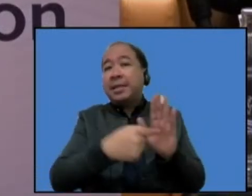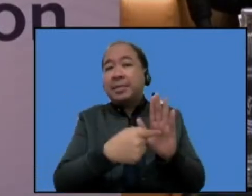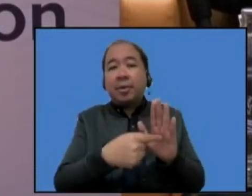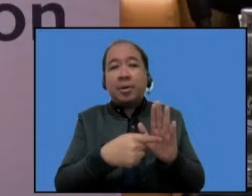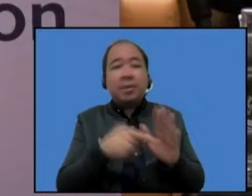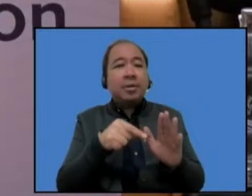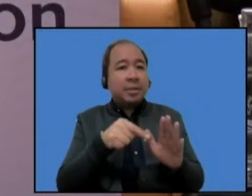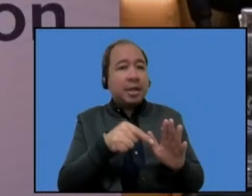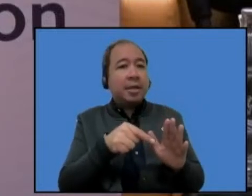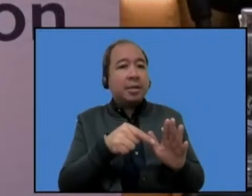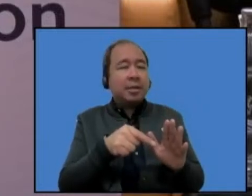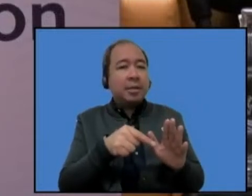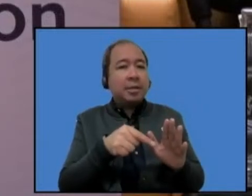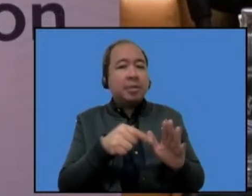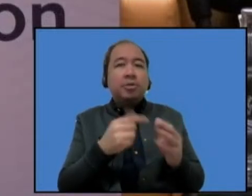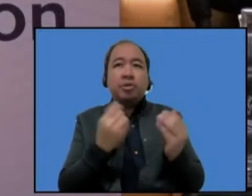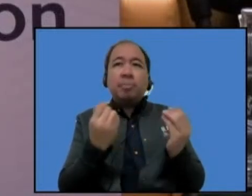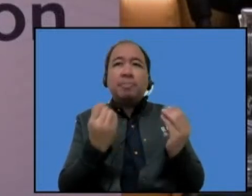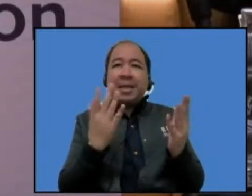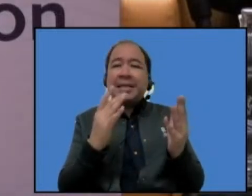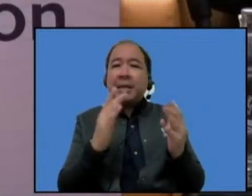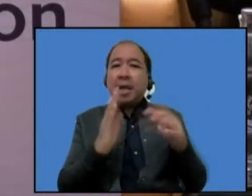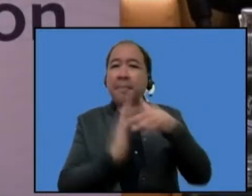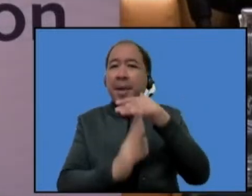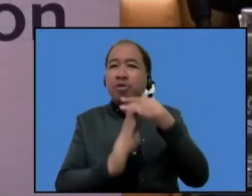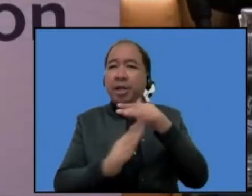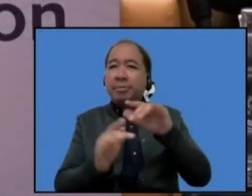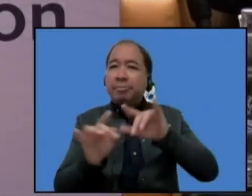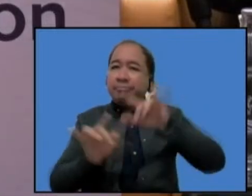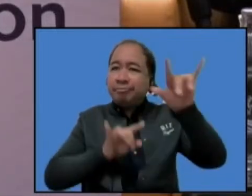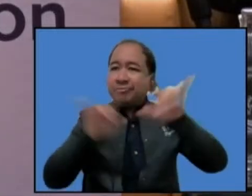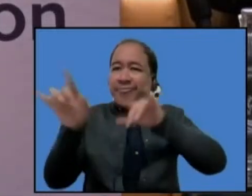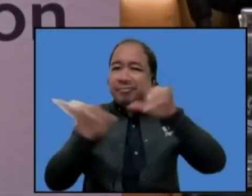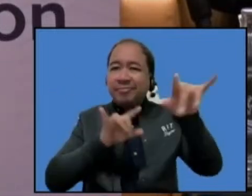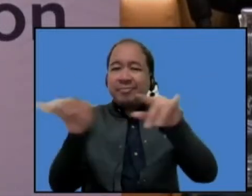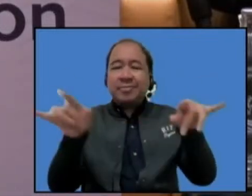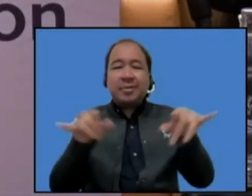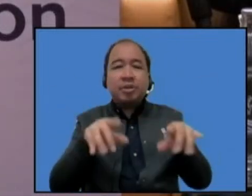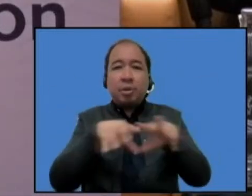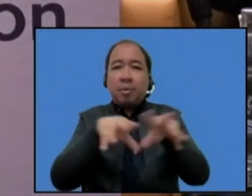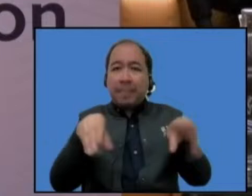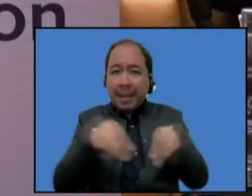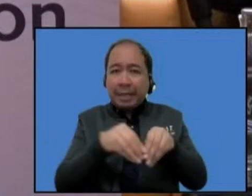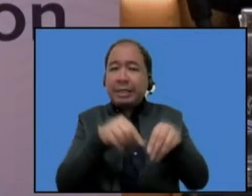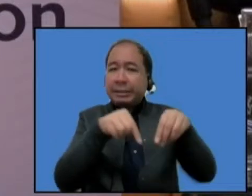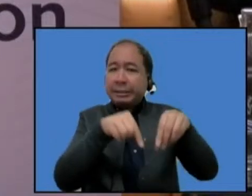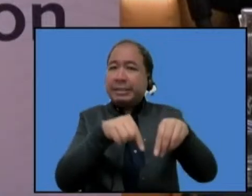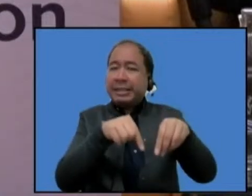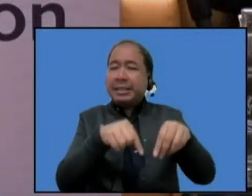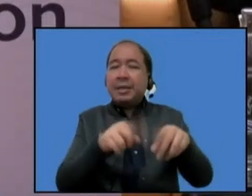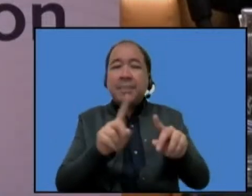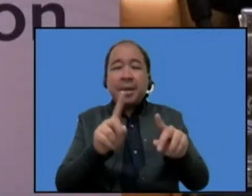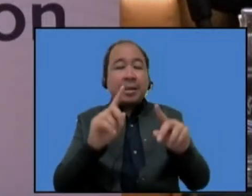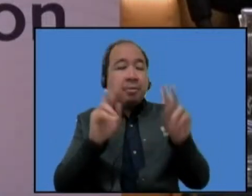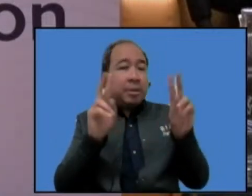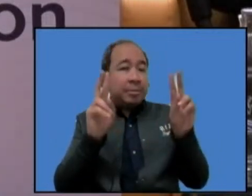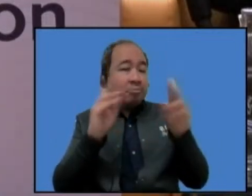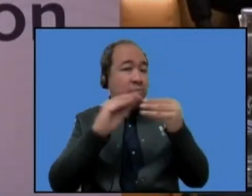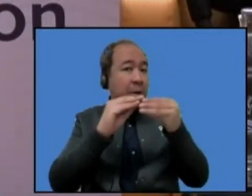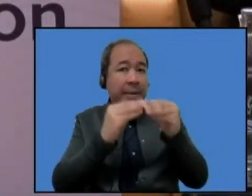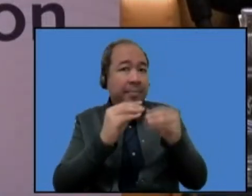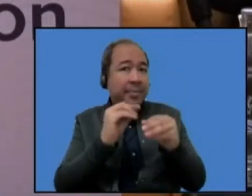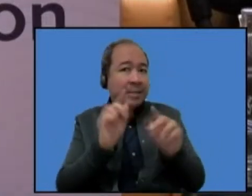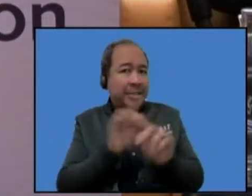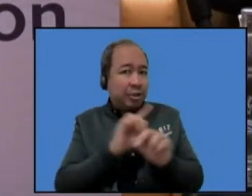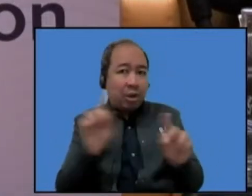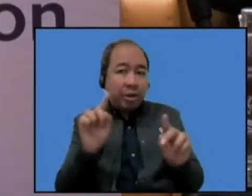country. So the issue we have is not about migrants coming to the Philippines and how we could take care of them, but